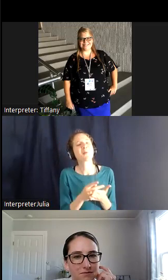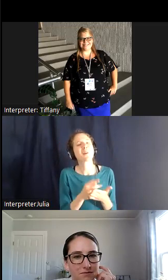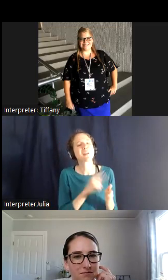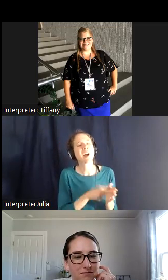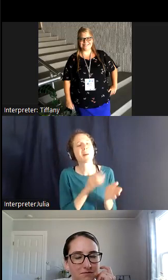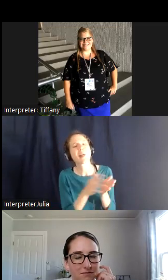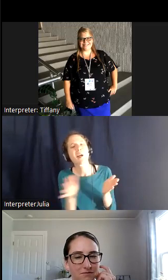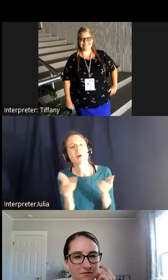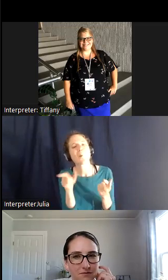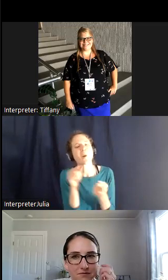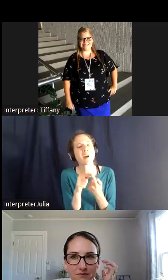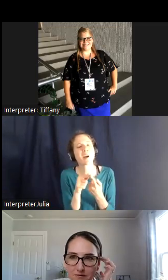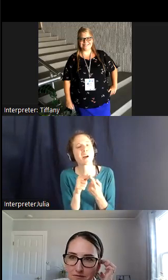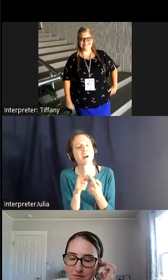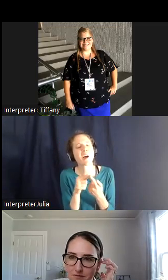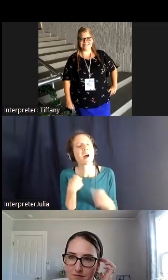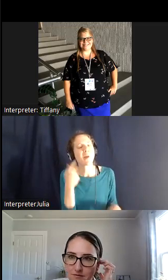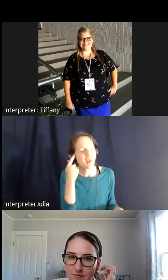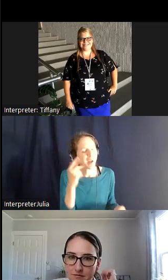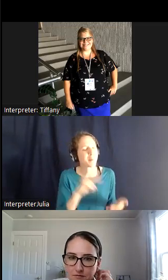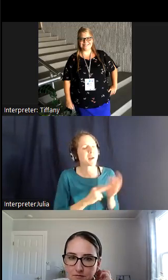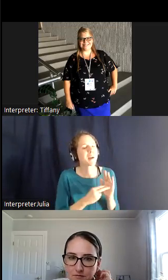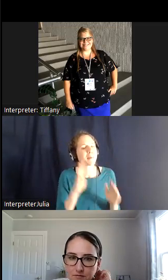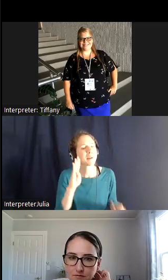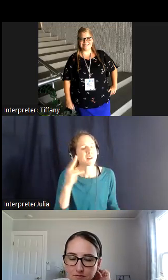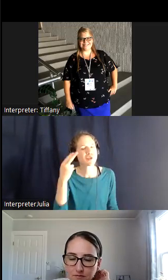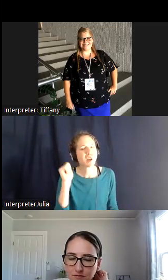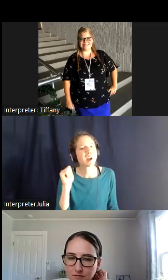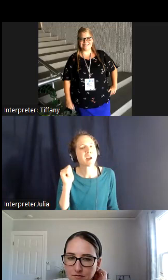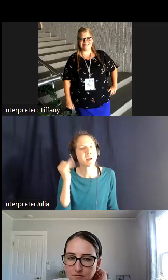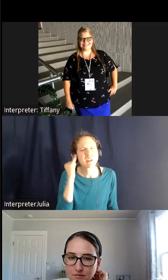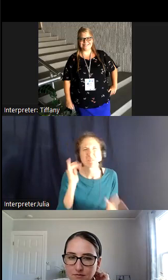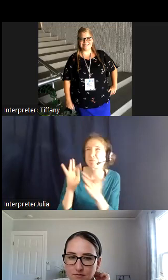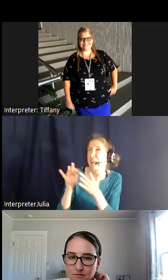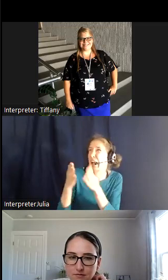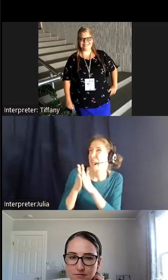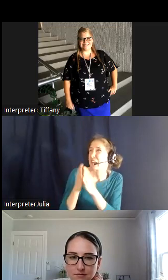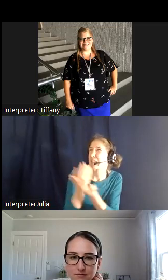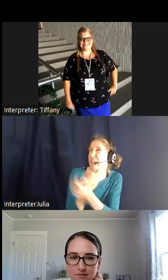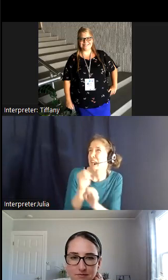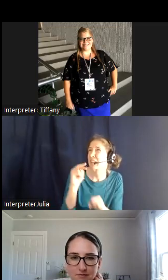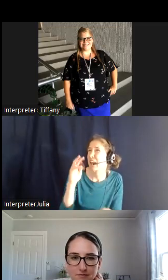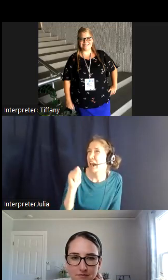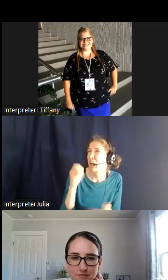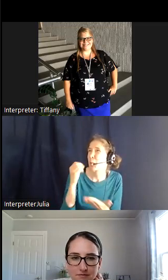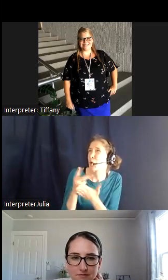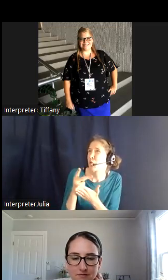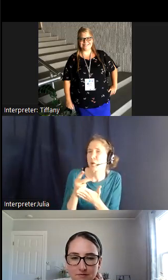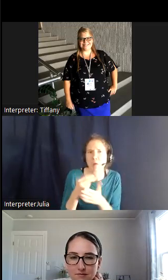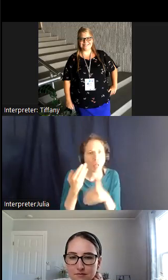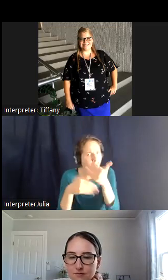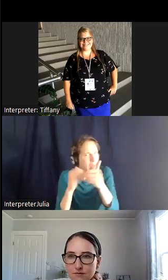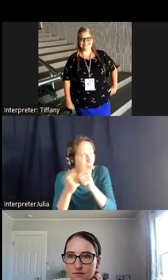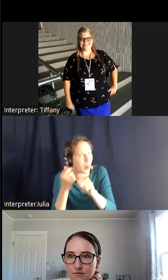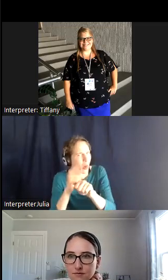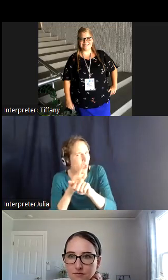as how long will it take for the BHA to process a safety net approval application? But it seems like the question